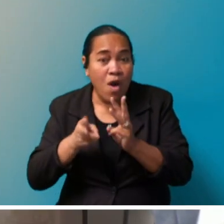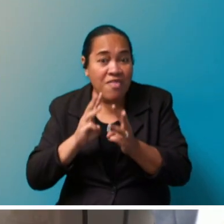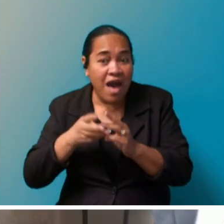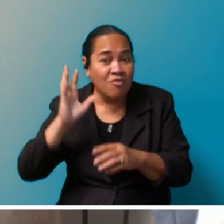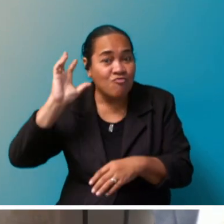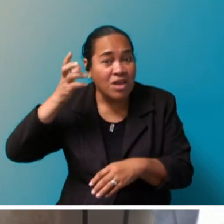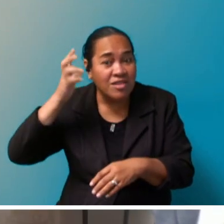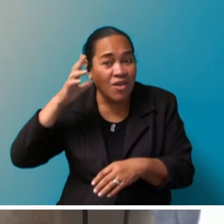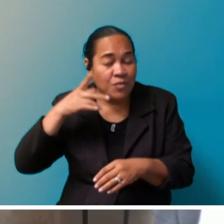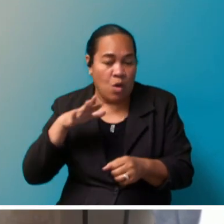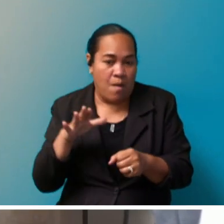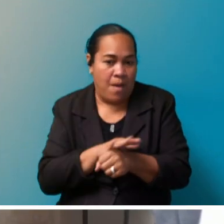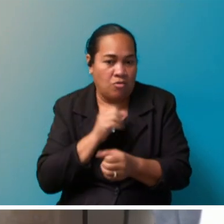coverage,